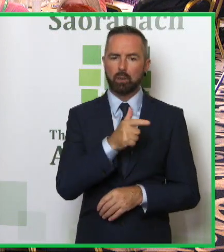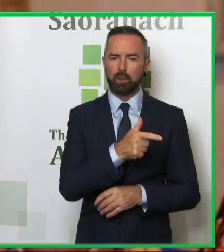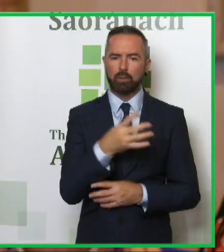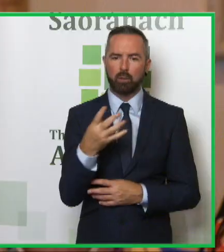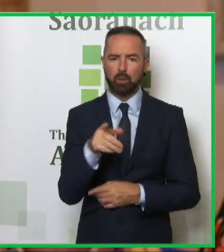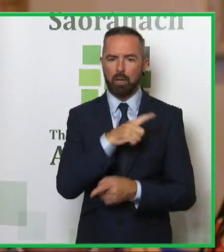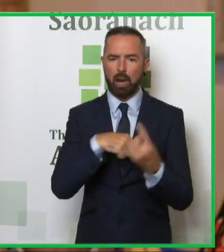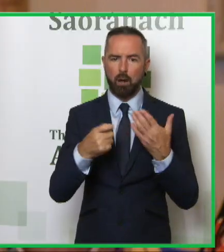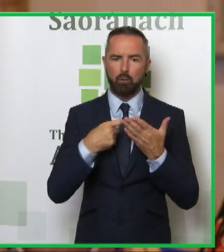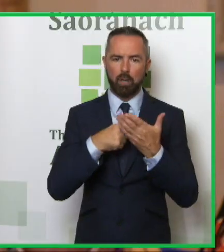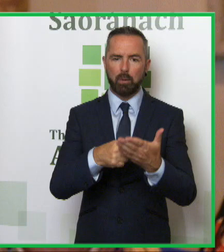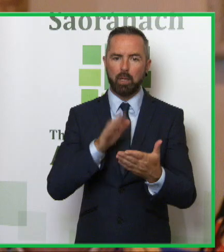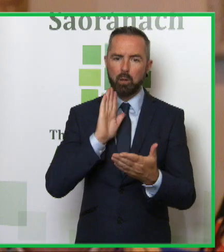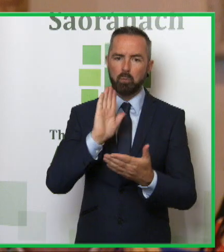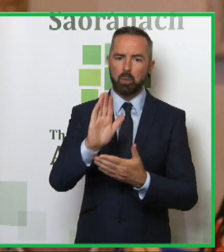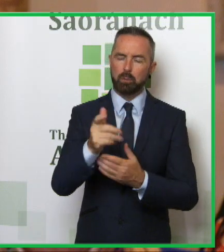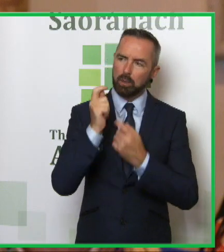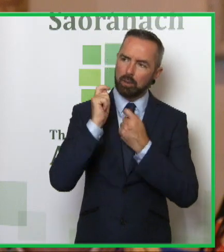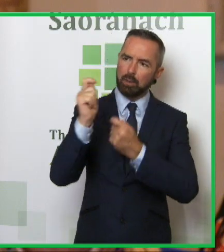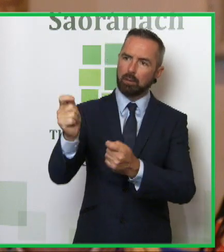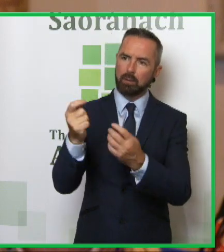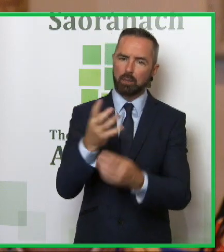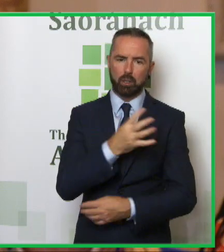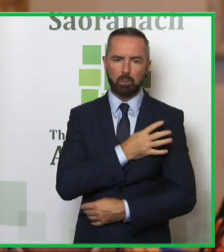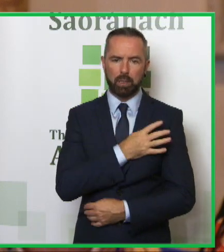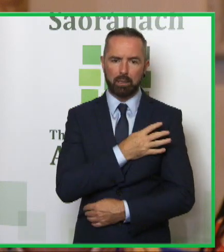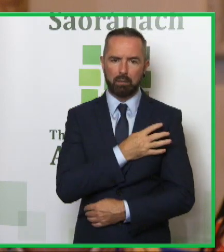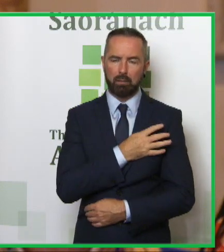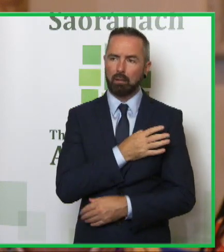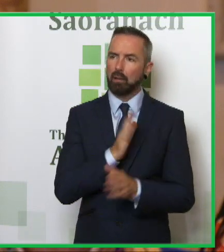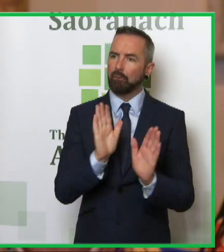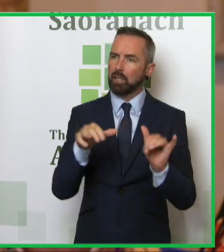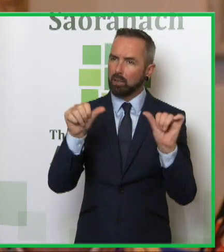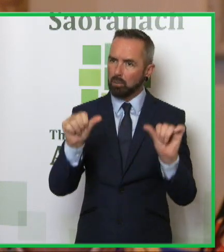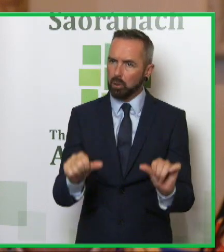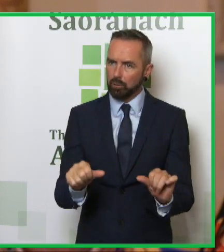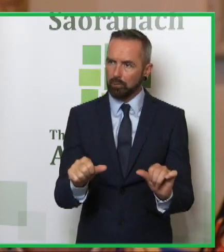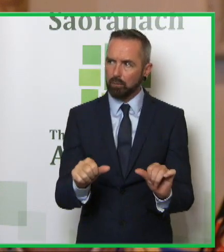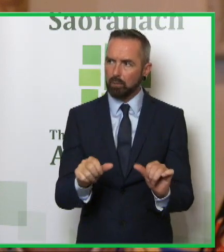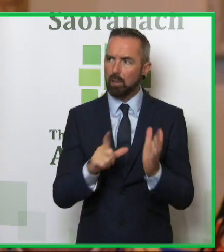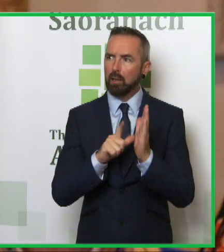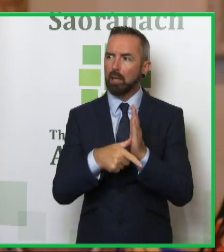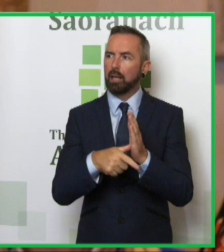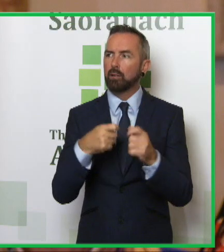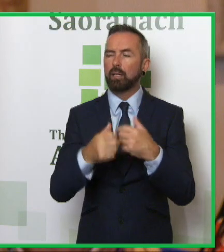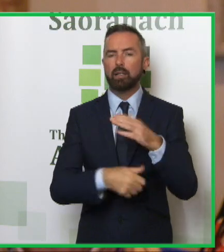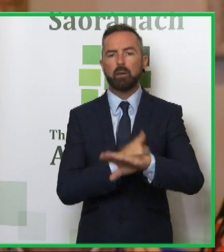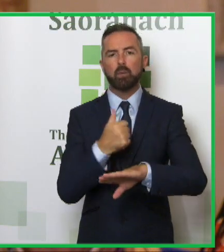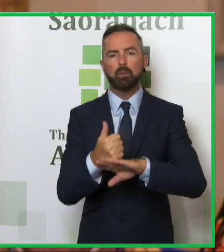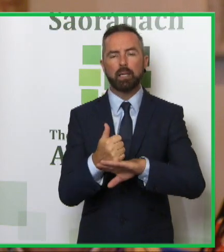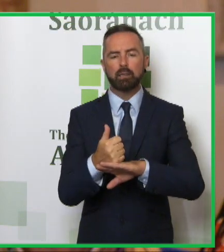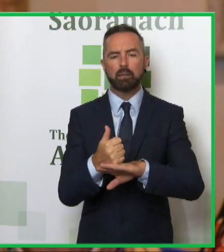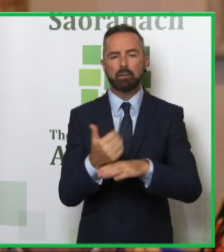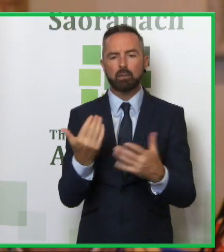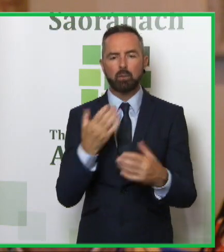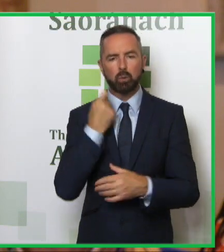our recommendations have to go to a committee and then be approved, and then later on it would be implemented. So I just asked the question whether